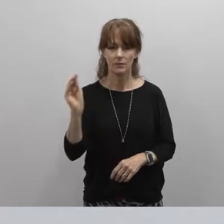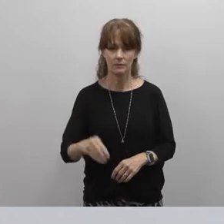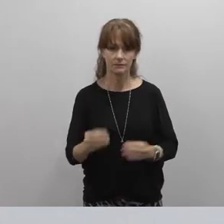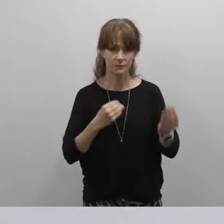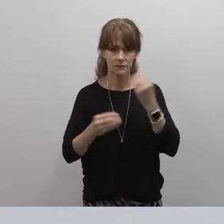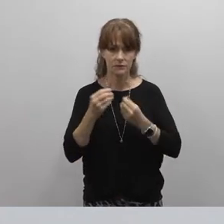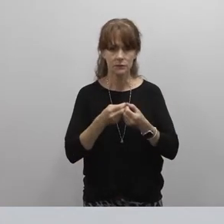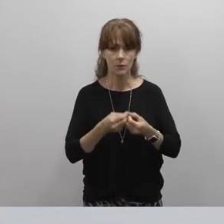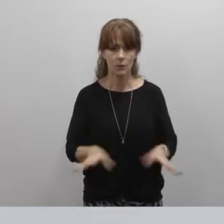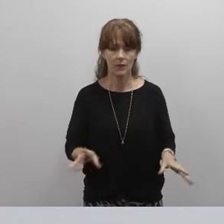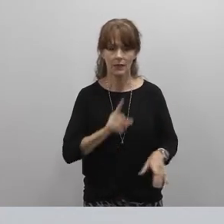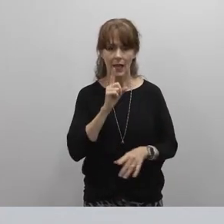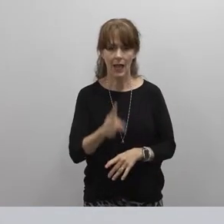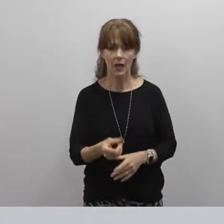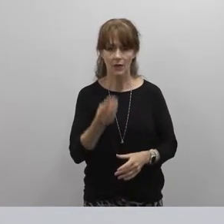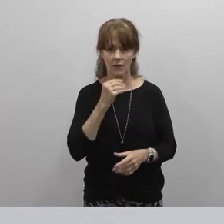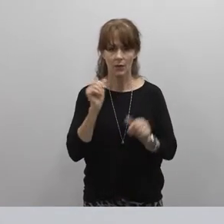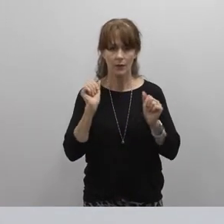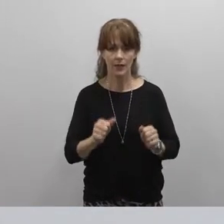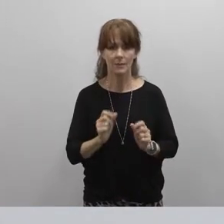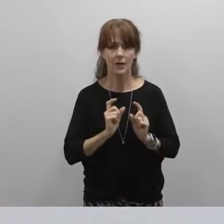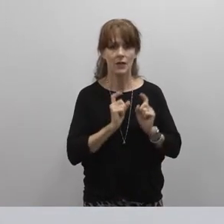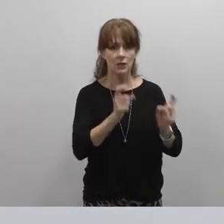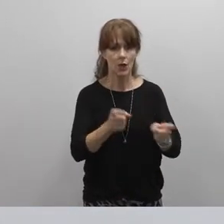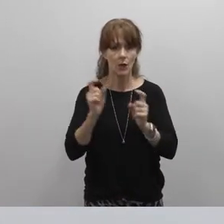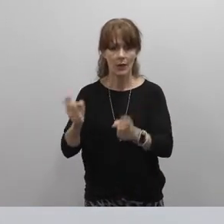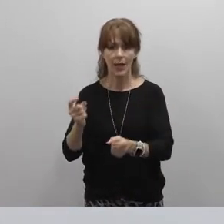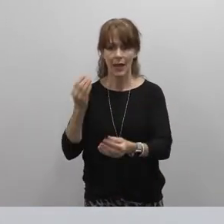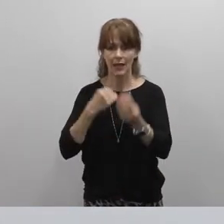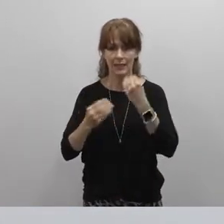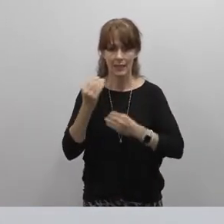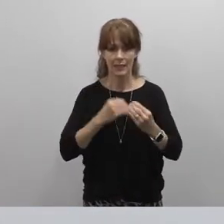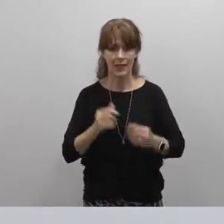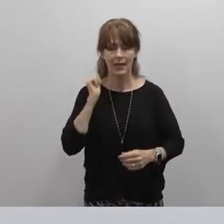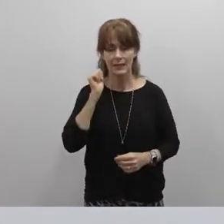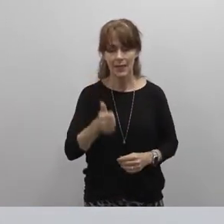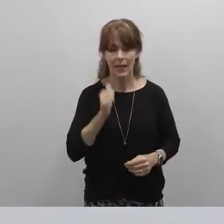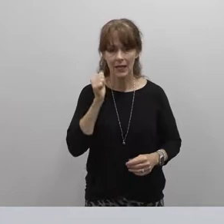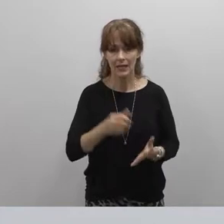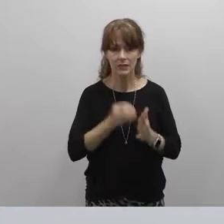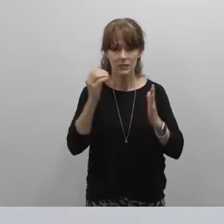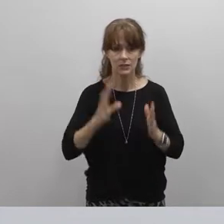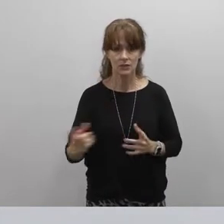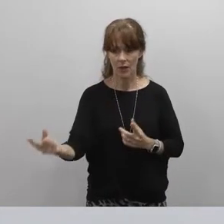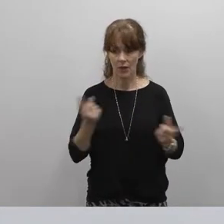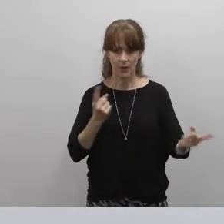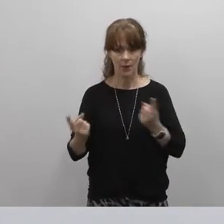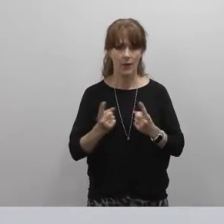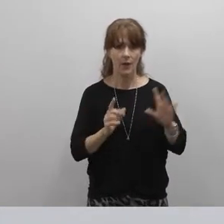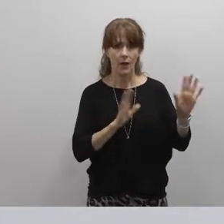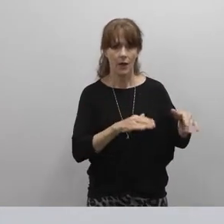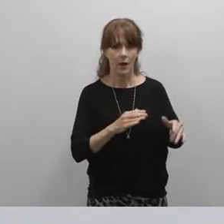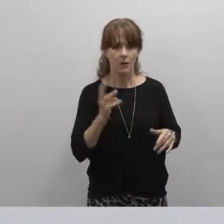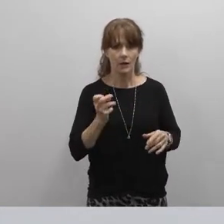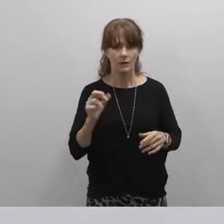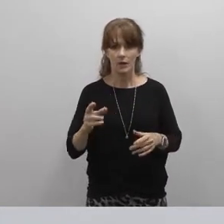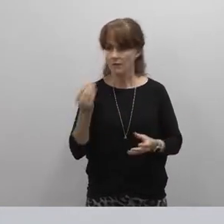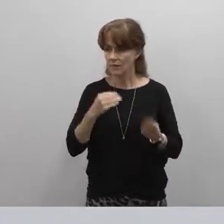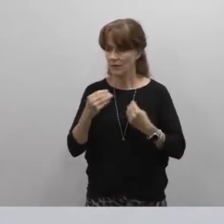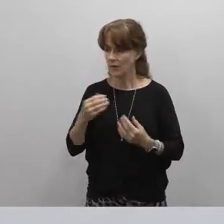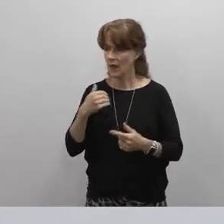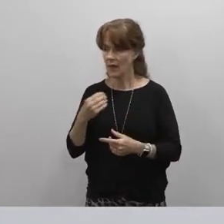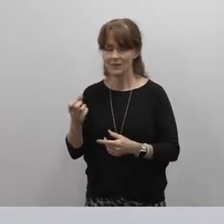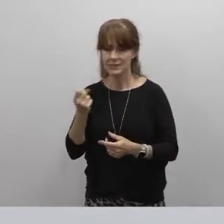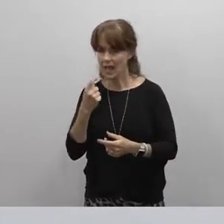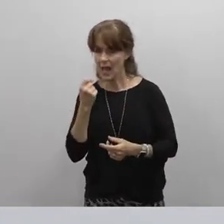food waste is actually food that can be donated and eaten. Daily, I get students come to me and say, Ms. Wassinger, you got any food, you got